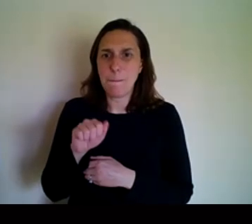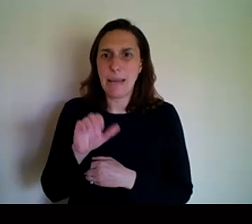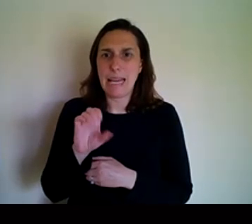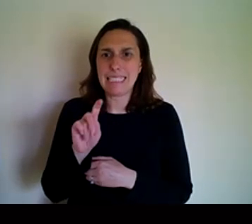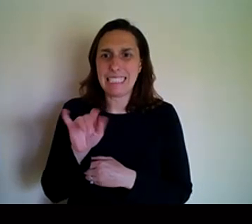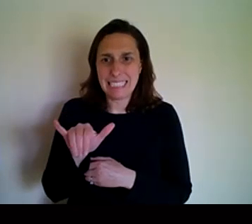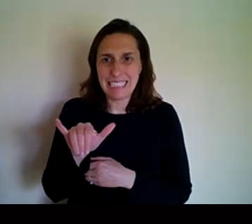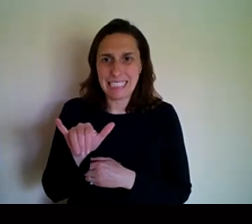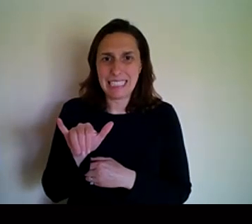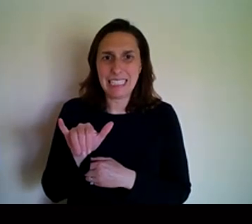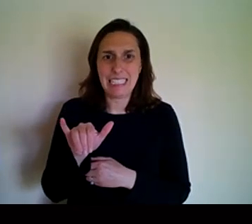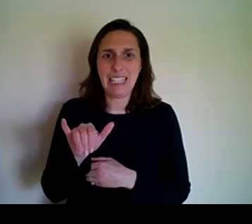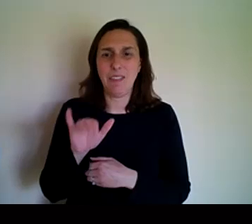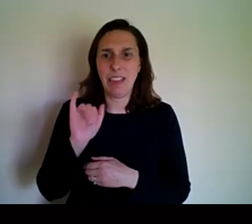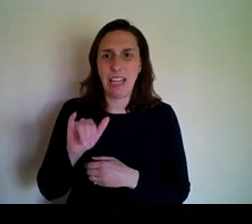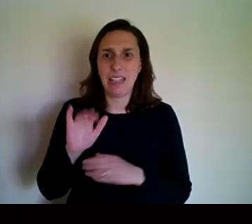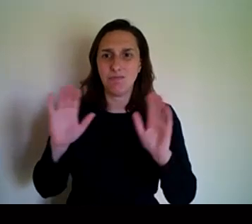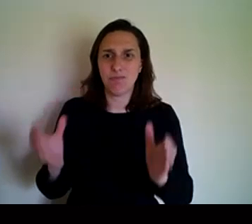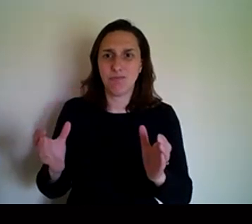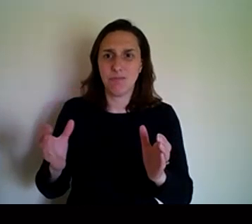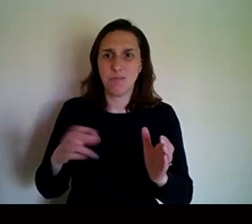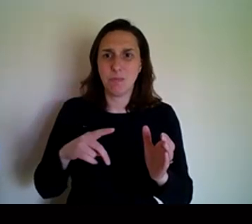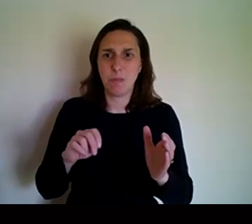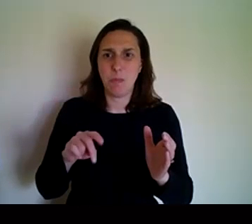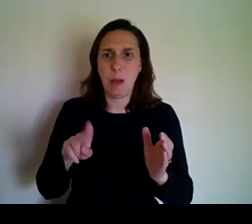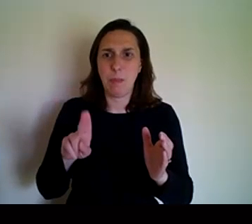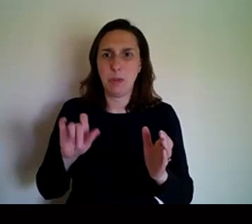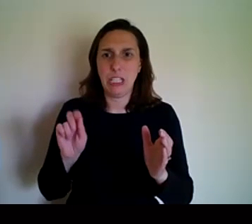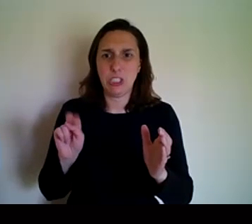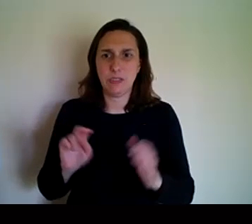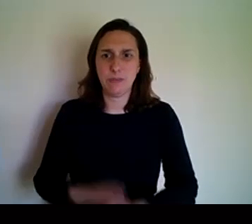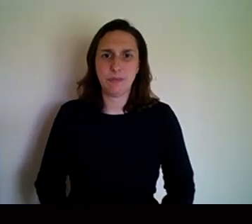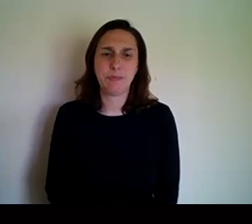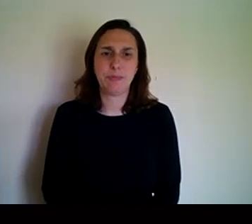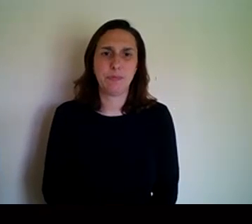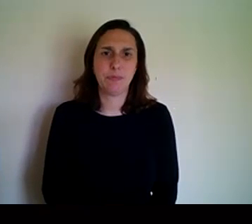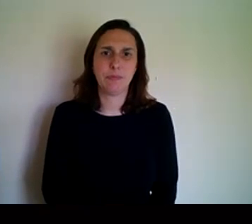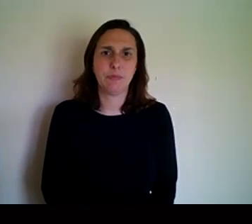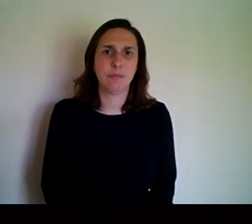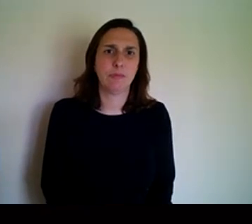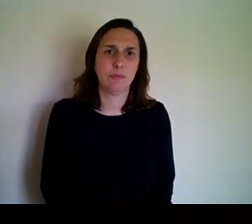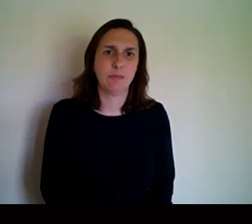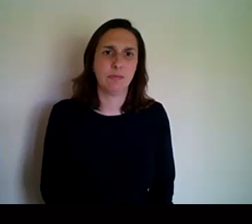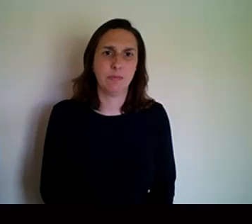Let's see, your book. Yeah, your book uses the same variables I had. Some books use different variables. I'm just making sure.